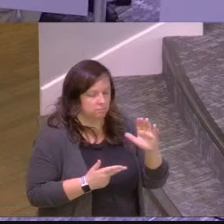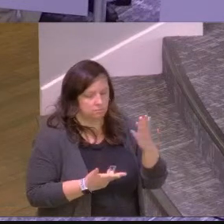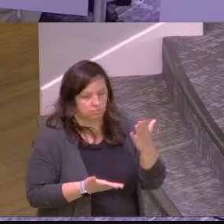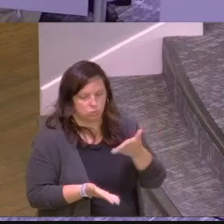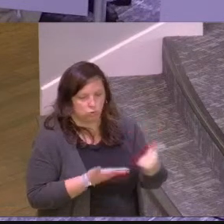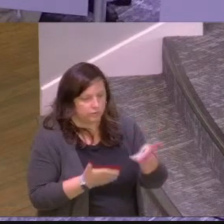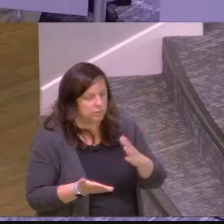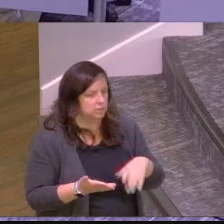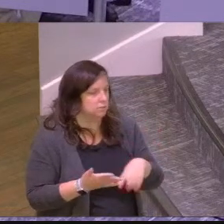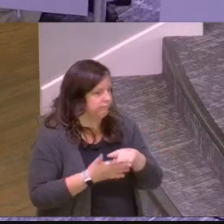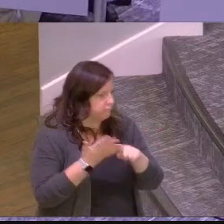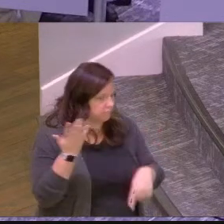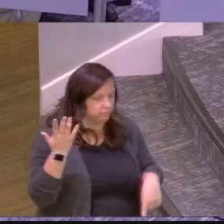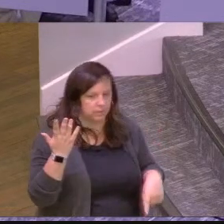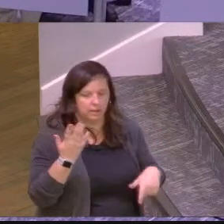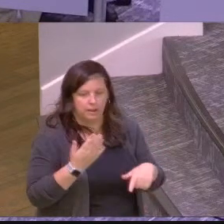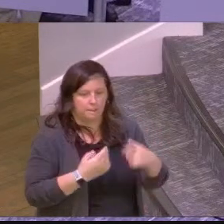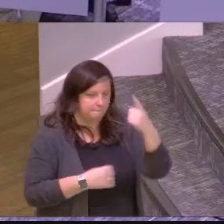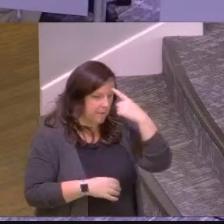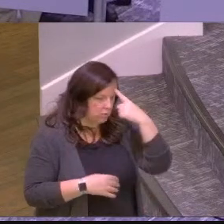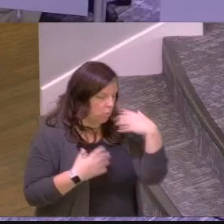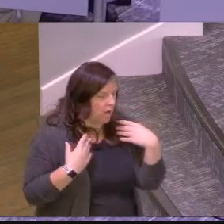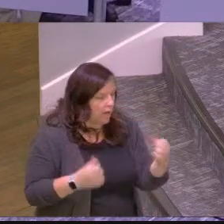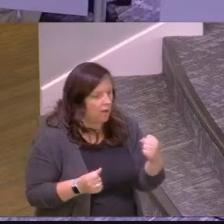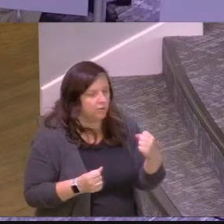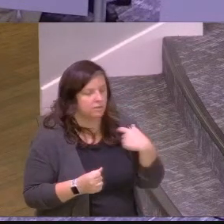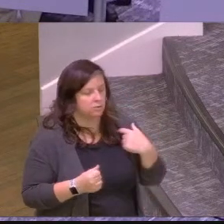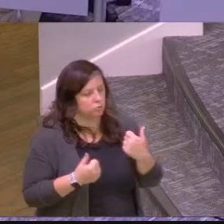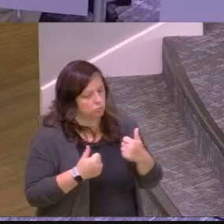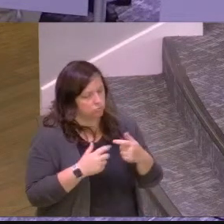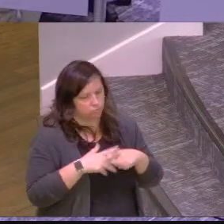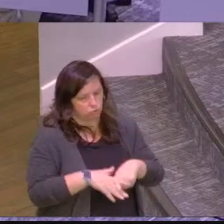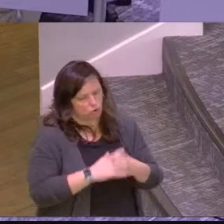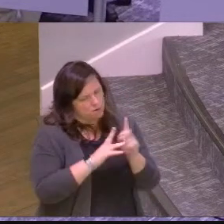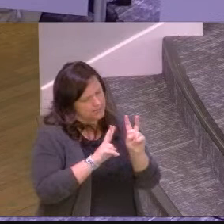mental health. So to start looking at what we can do